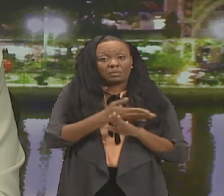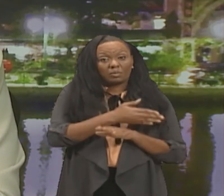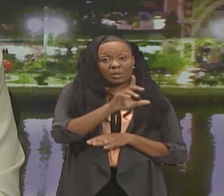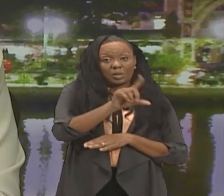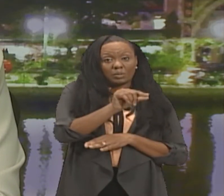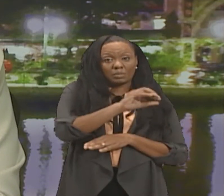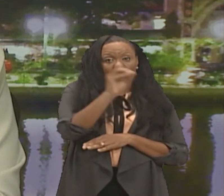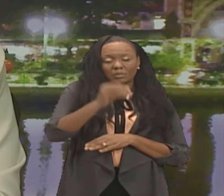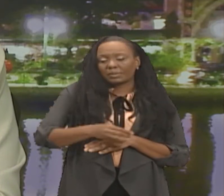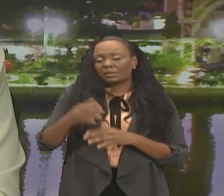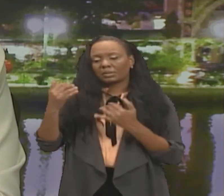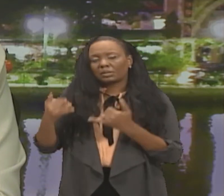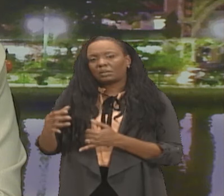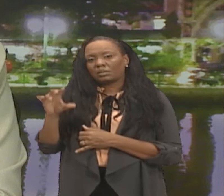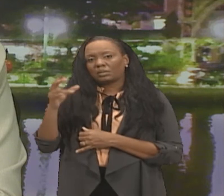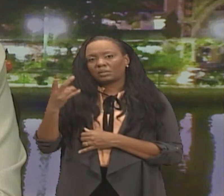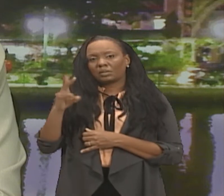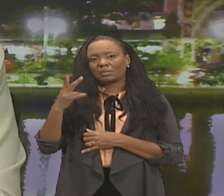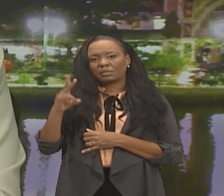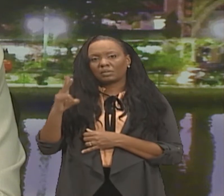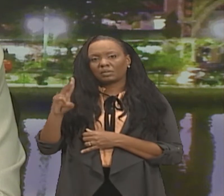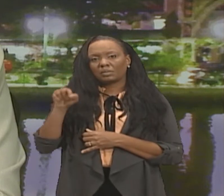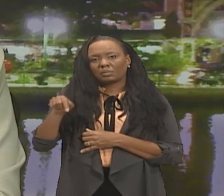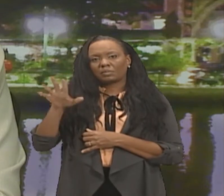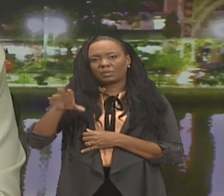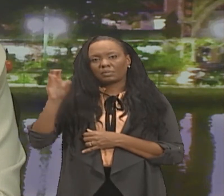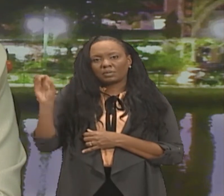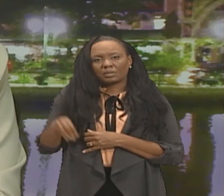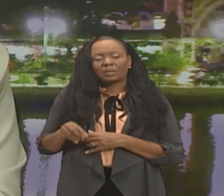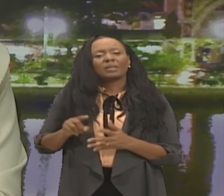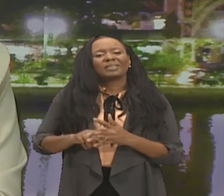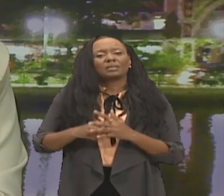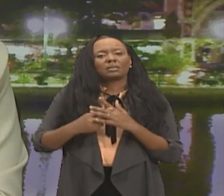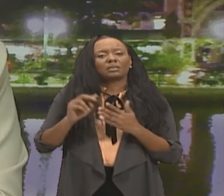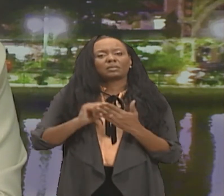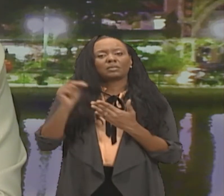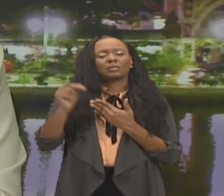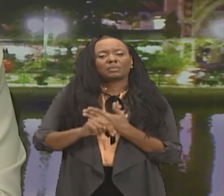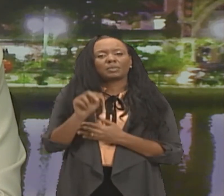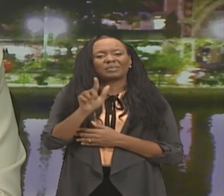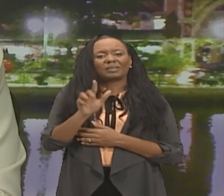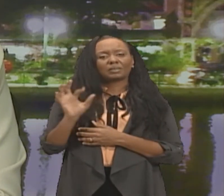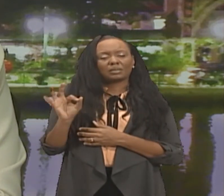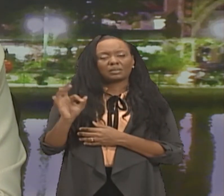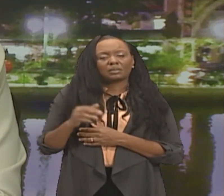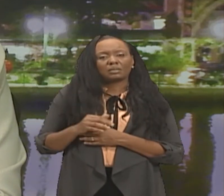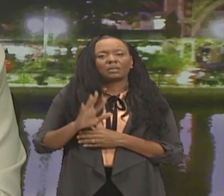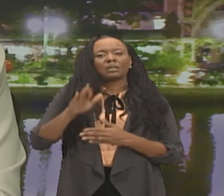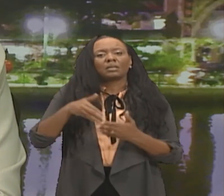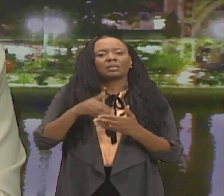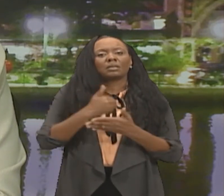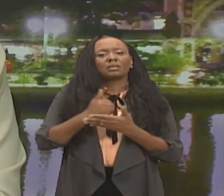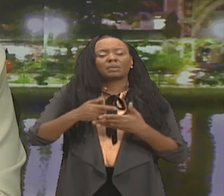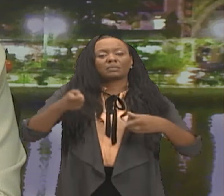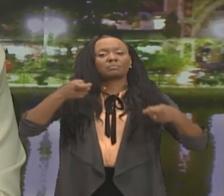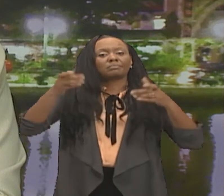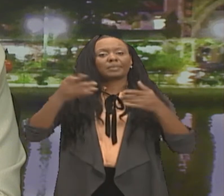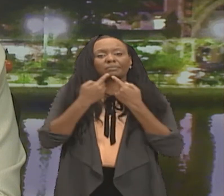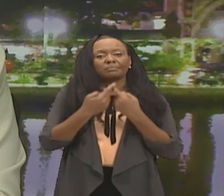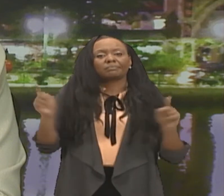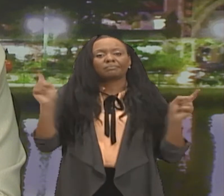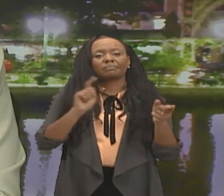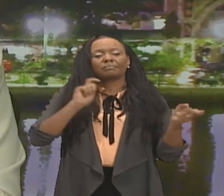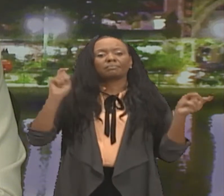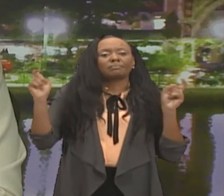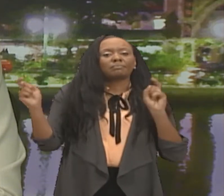to 17.5%, and that's effective November 29th. Central Bank Governor Cleviston Haynes announced the change in